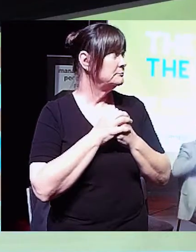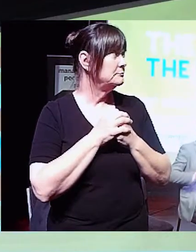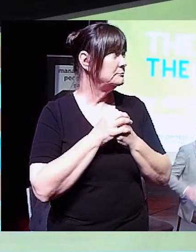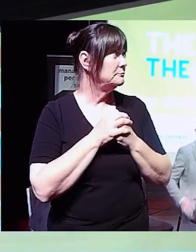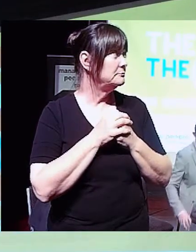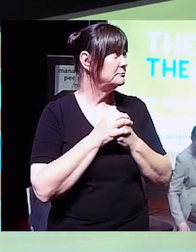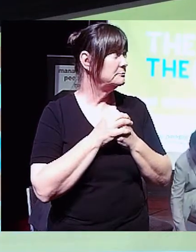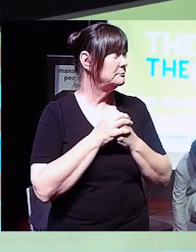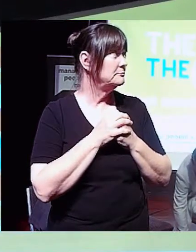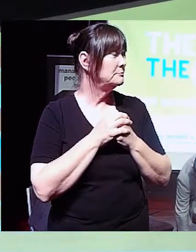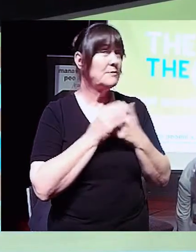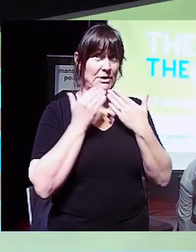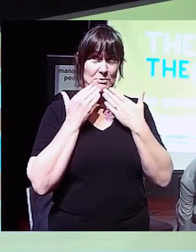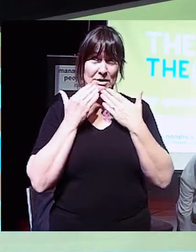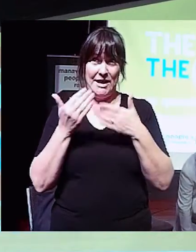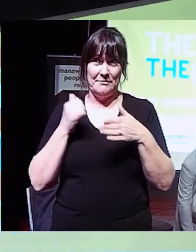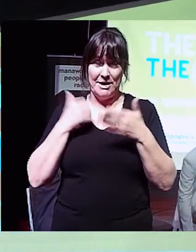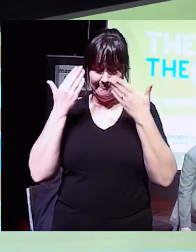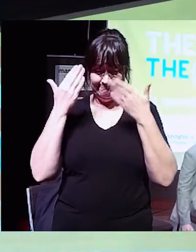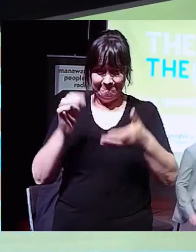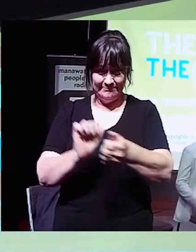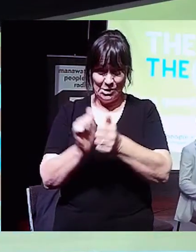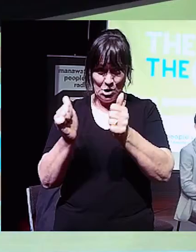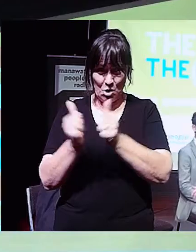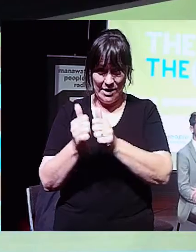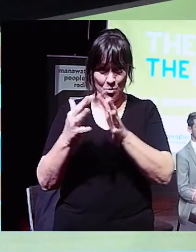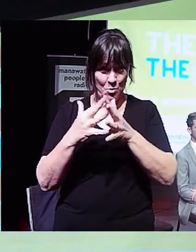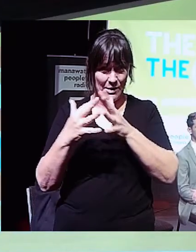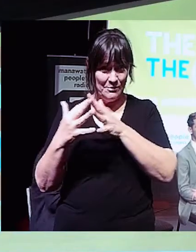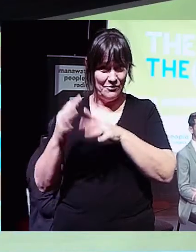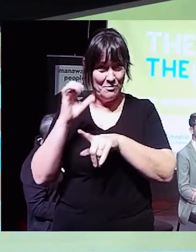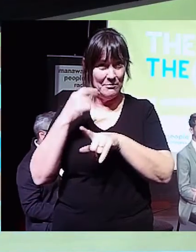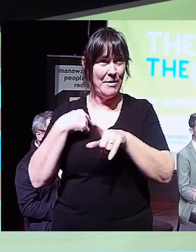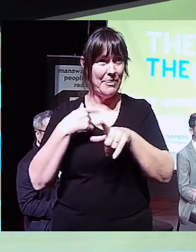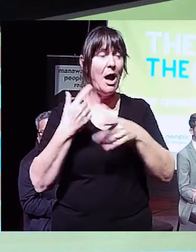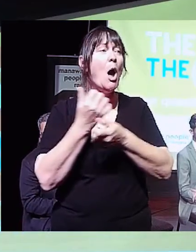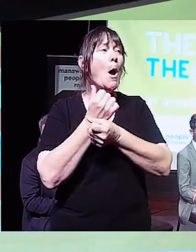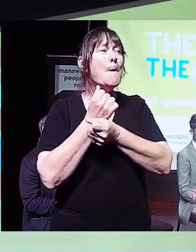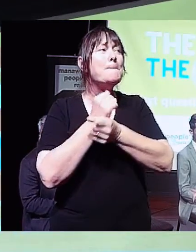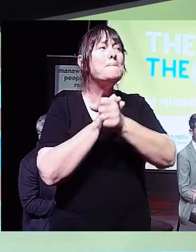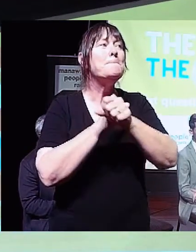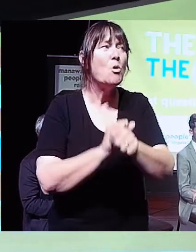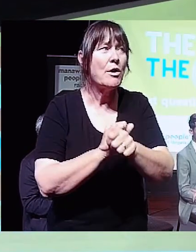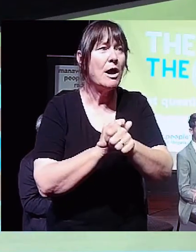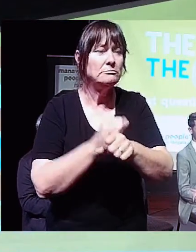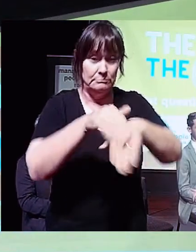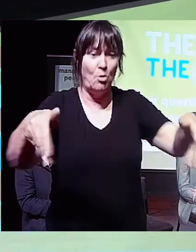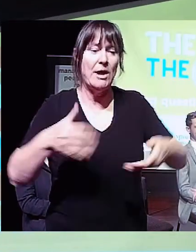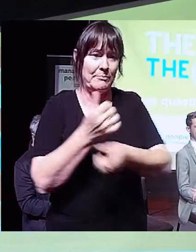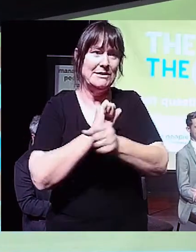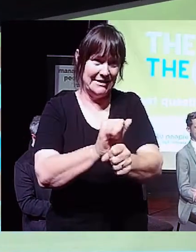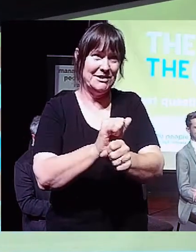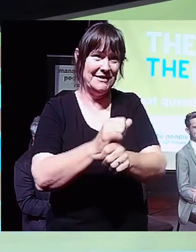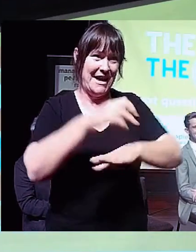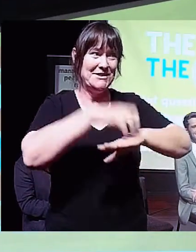Just like to thank my esteemed colleague there, William Wood, for reminding me about the Border Protection Agency, which is actually a New Zealand First policy. The reality is